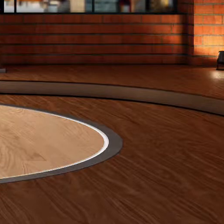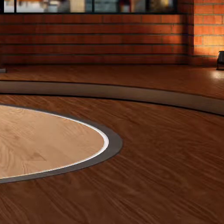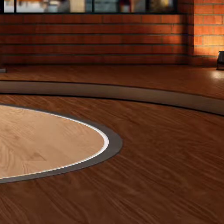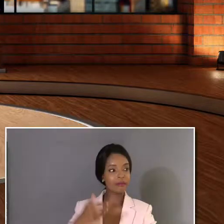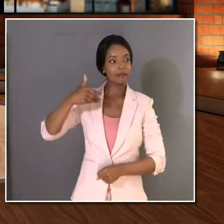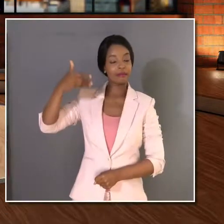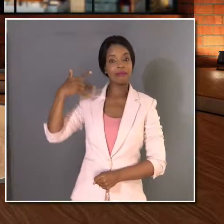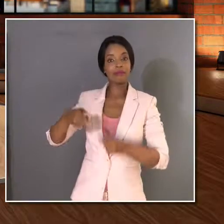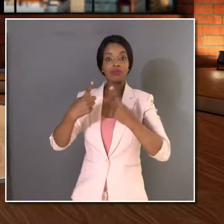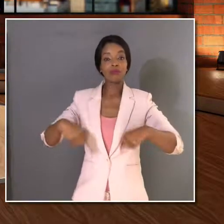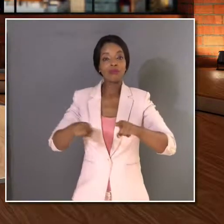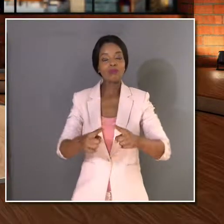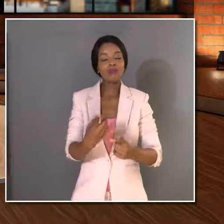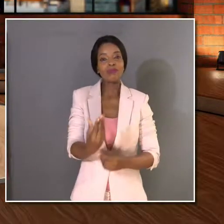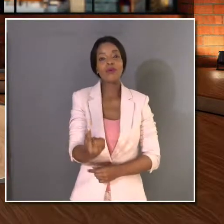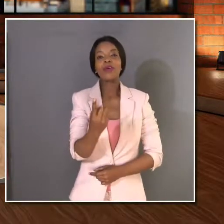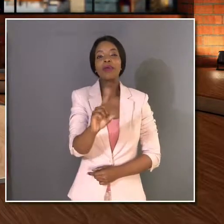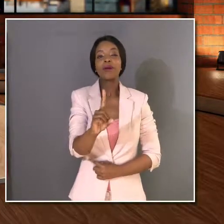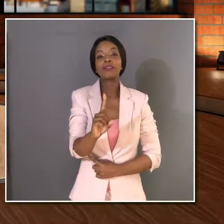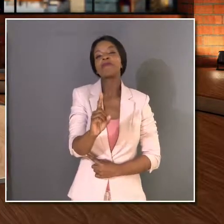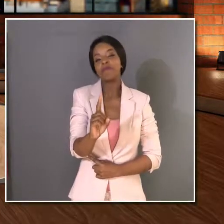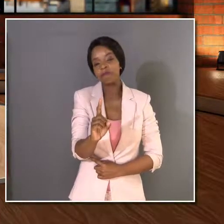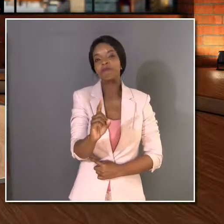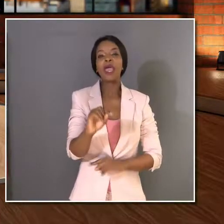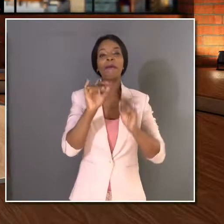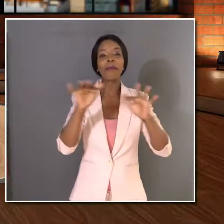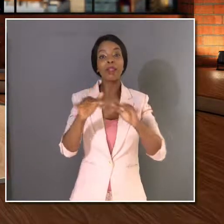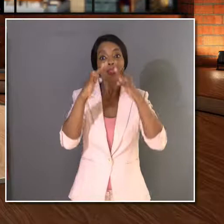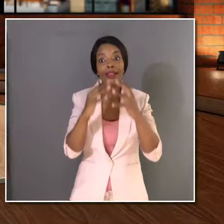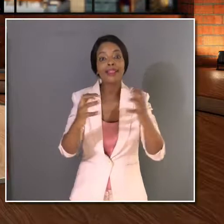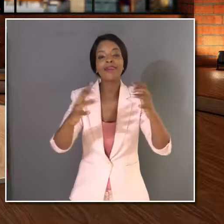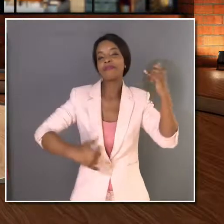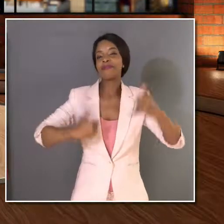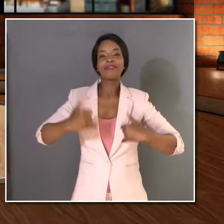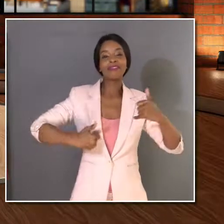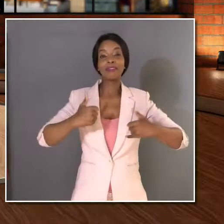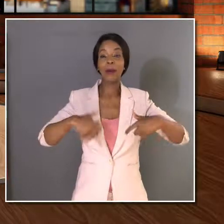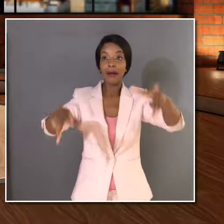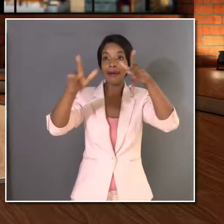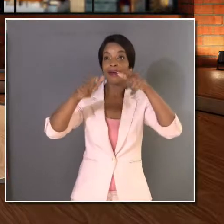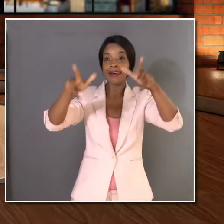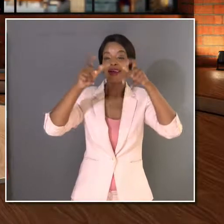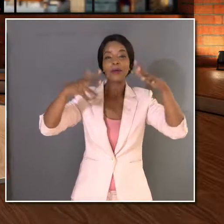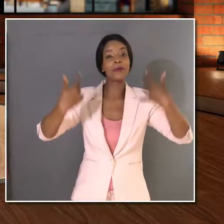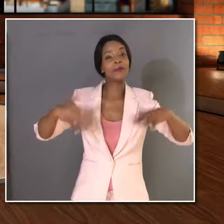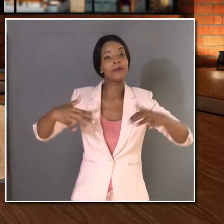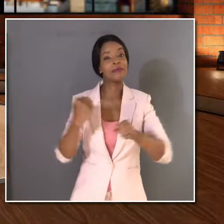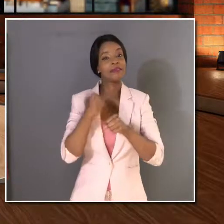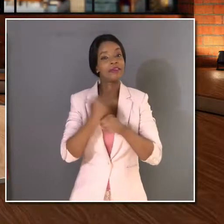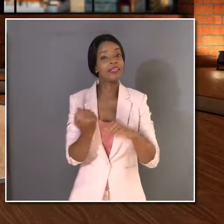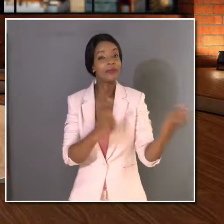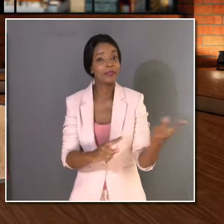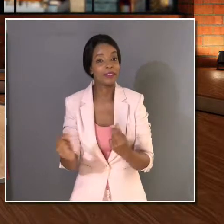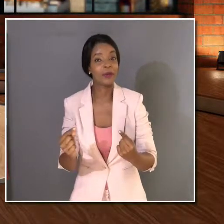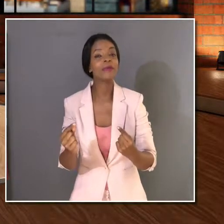event live in front of an audience in person with lots of people enjoying to see the incredible work that is happening behind the